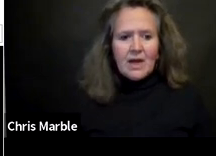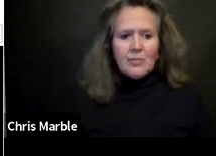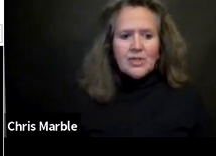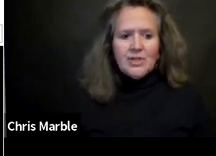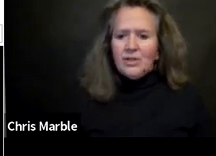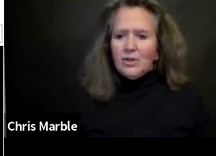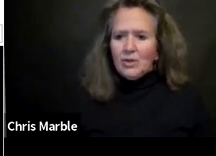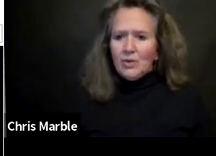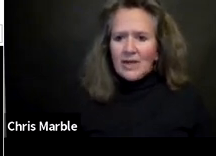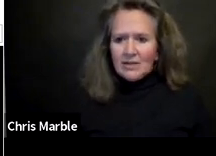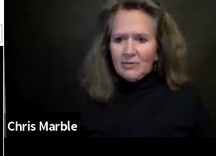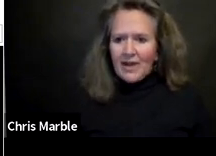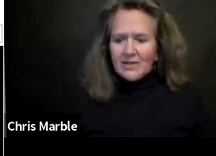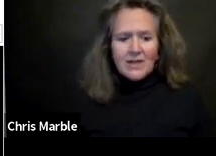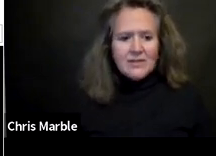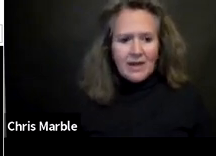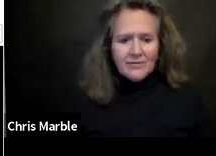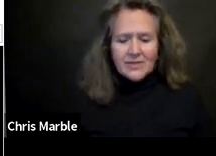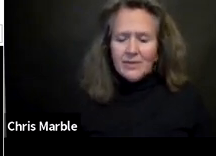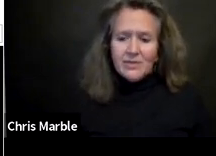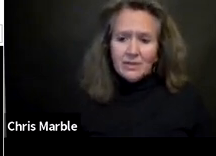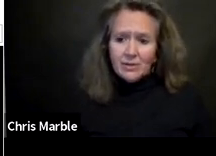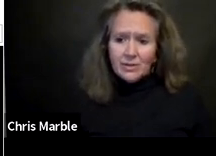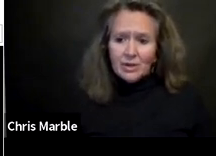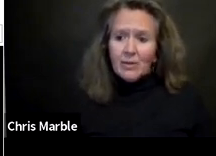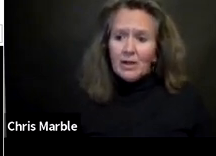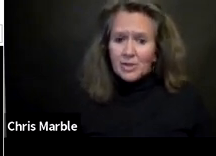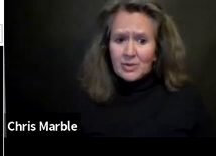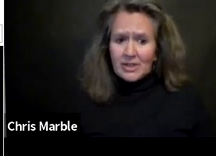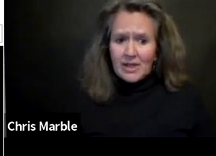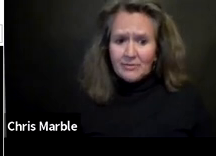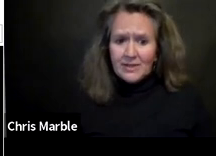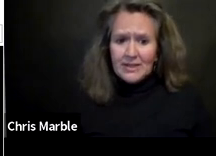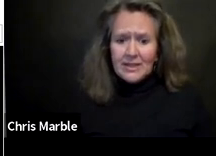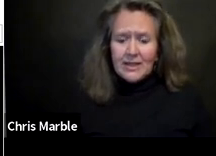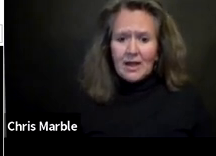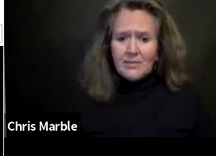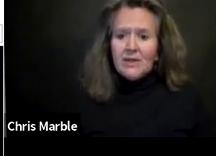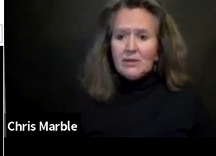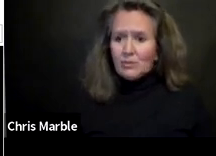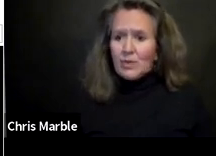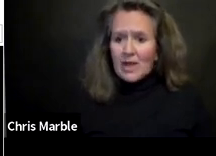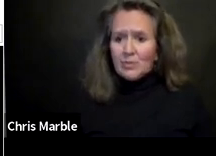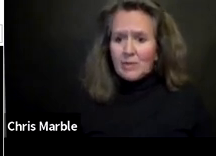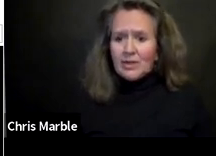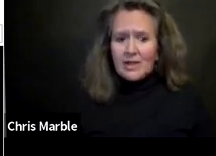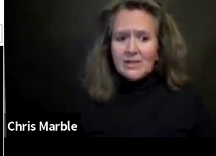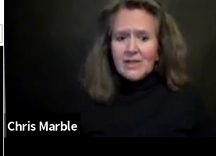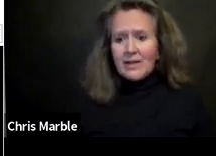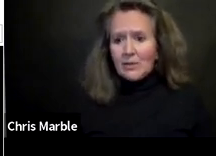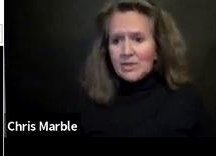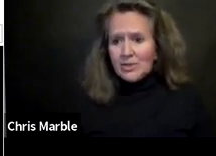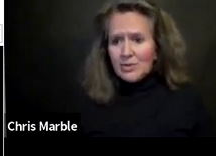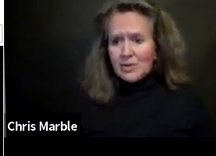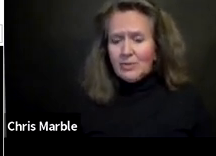A person who identifies as deaf, sometimes you'll hear the term culturally deaf. They're relying primarily